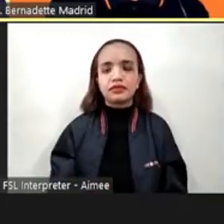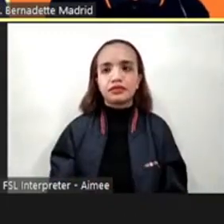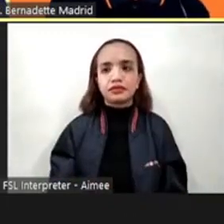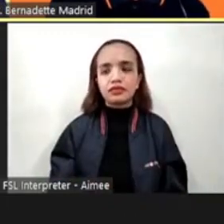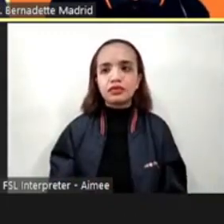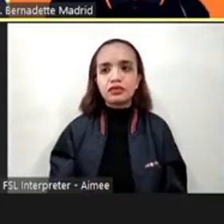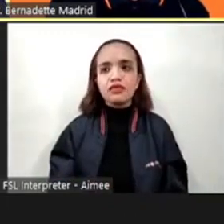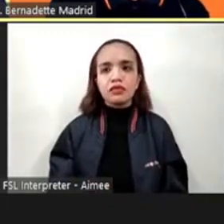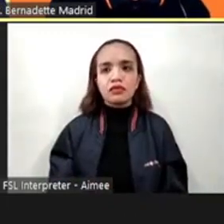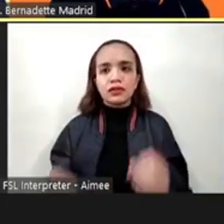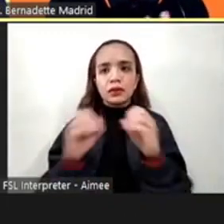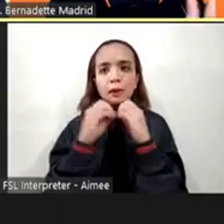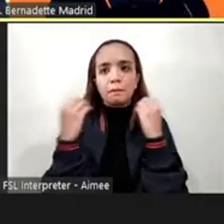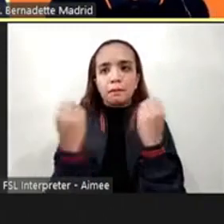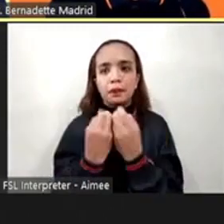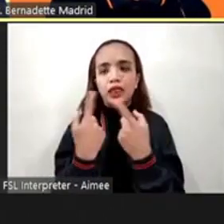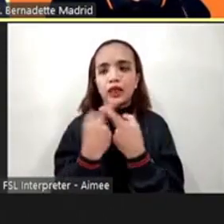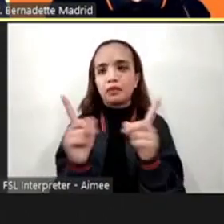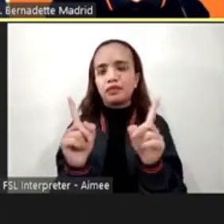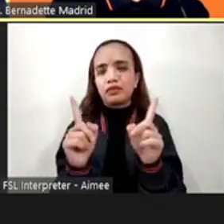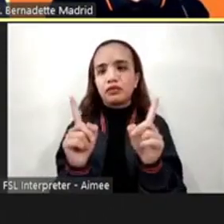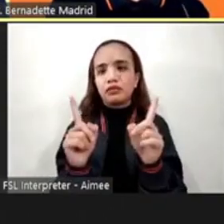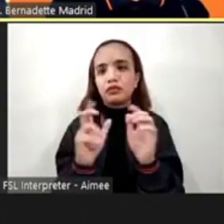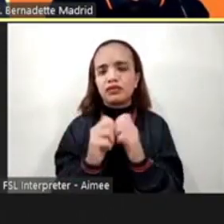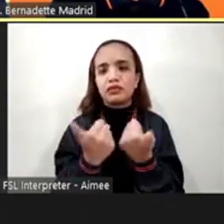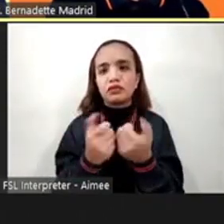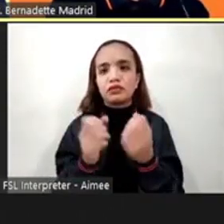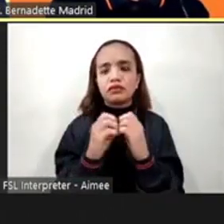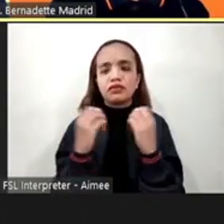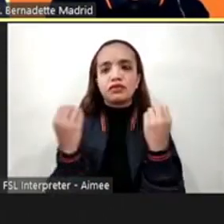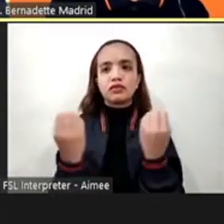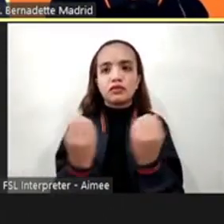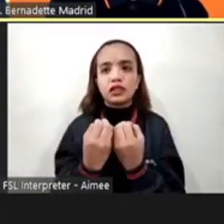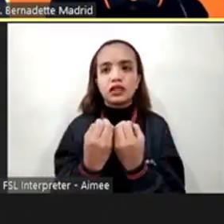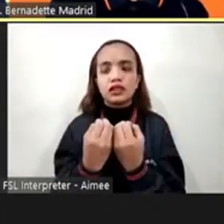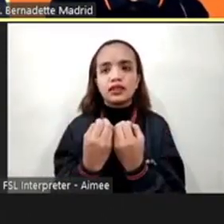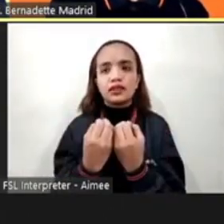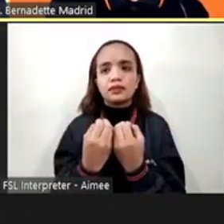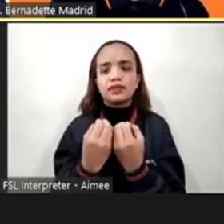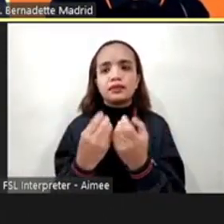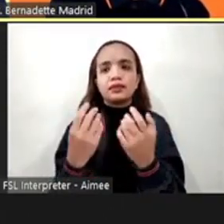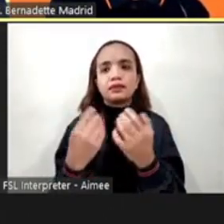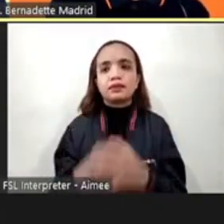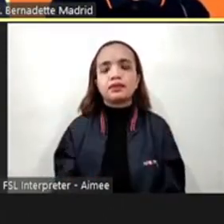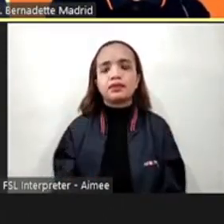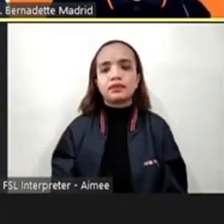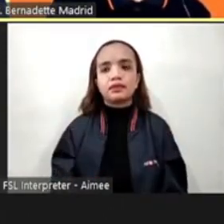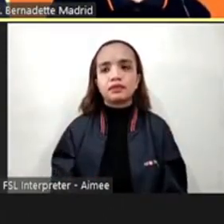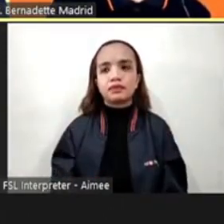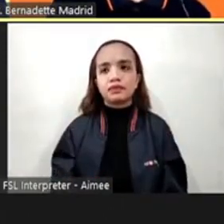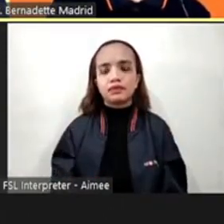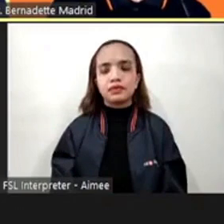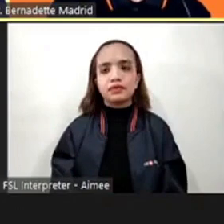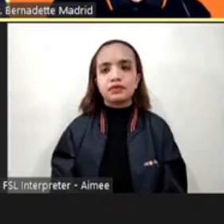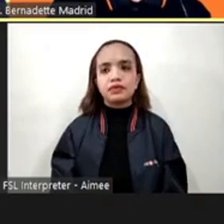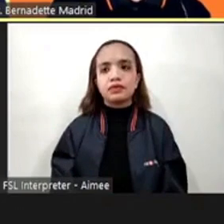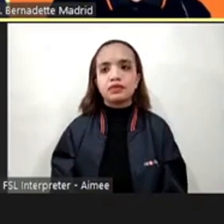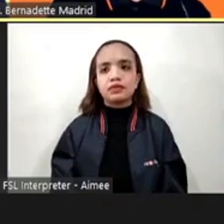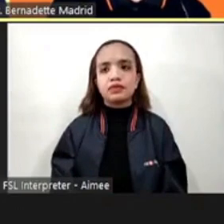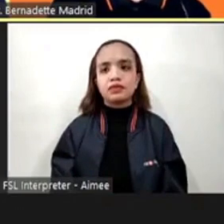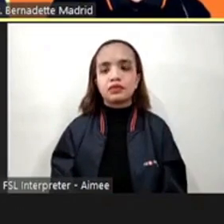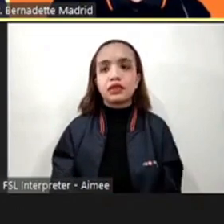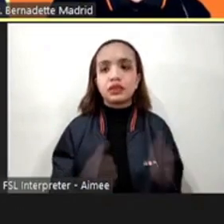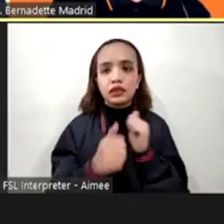organization. But how about an organization as a whole, as an organization? So it's the ability of